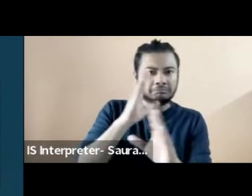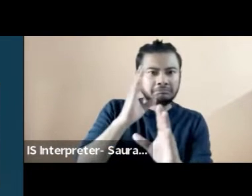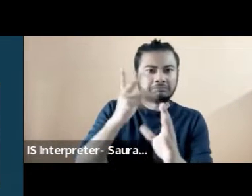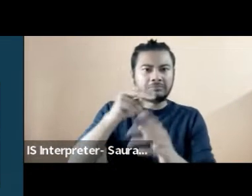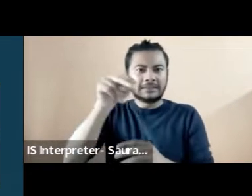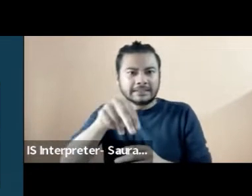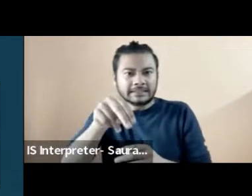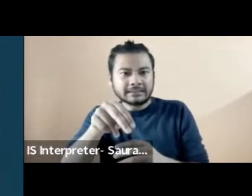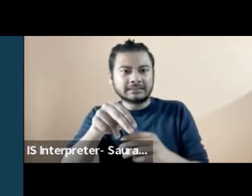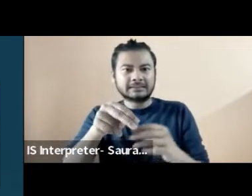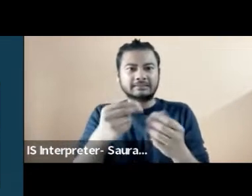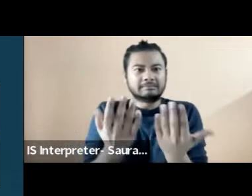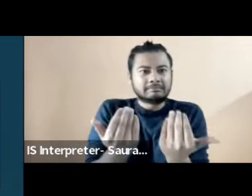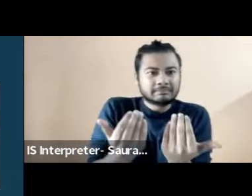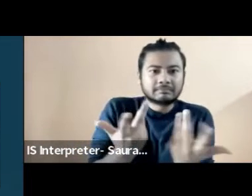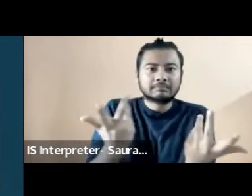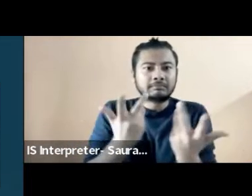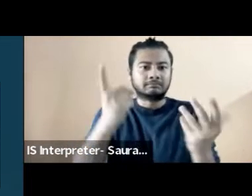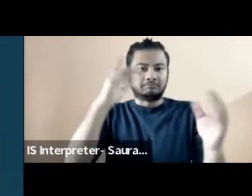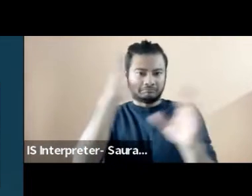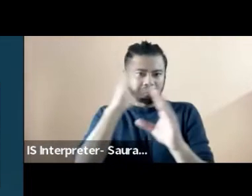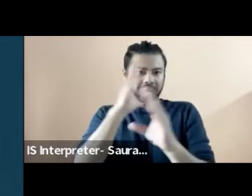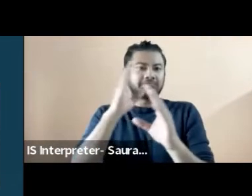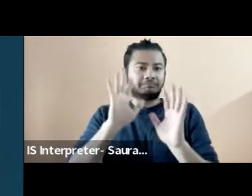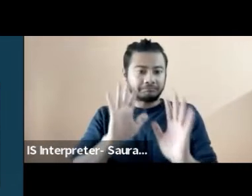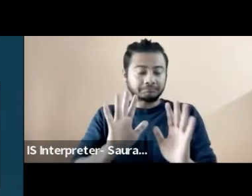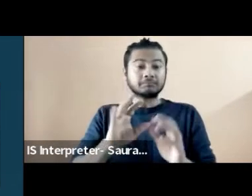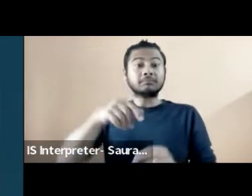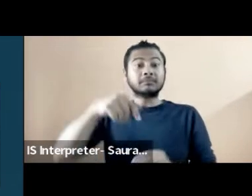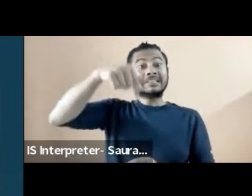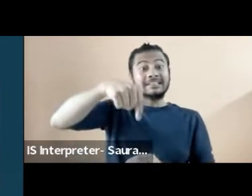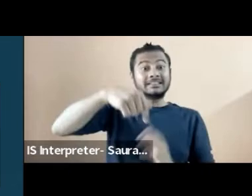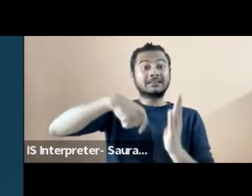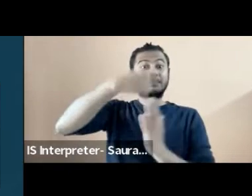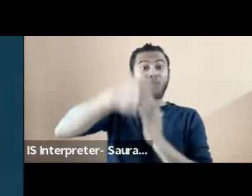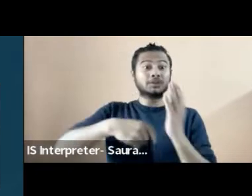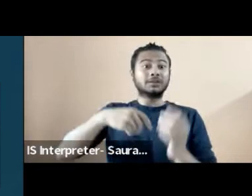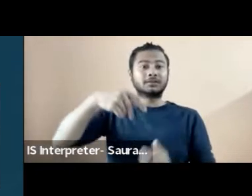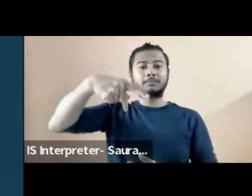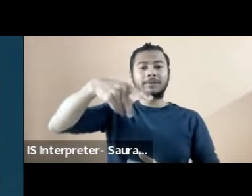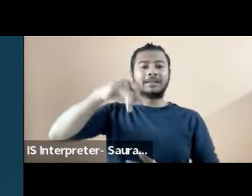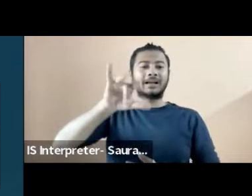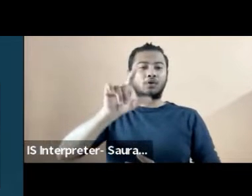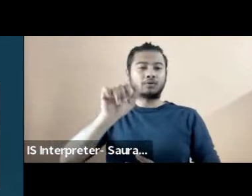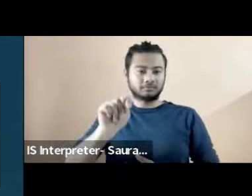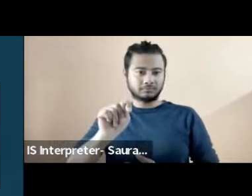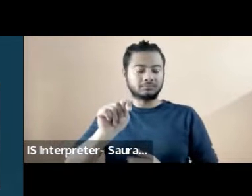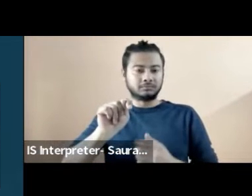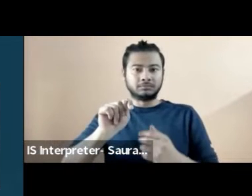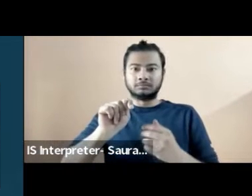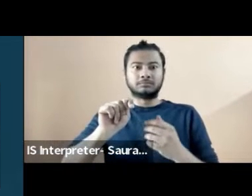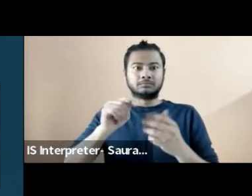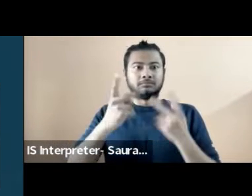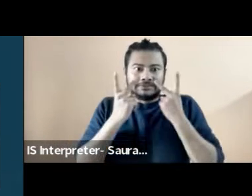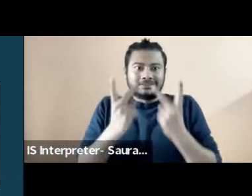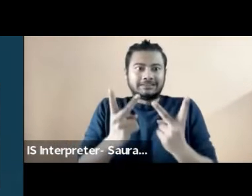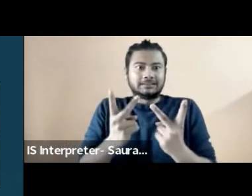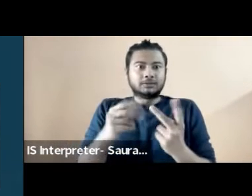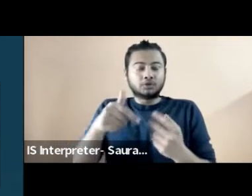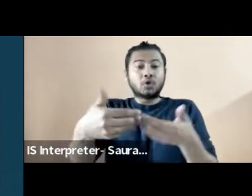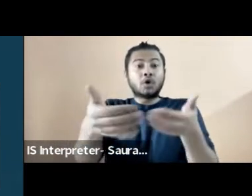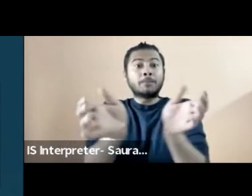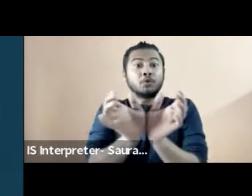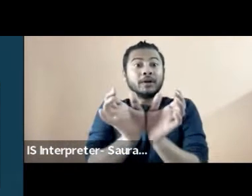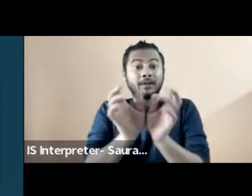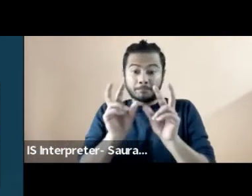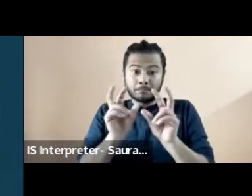pilot project so the context is that there was a pilot of the community monitoring framework that